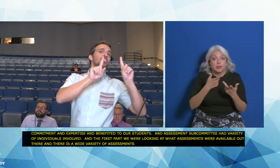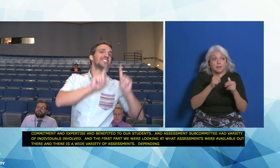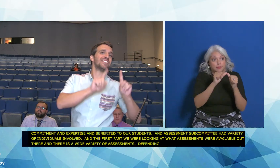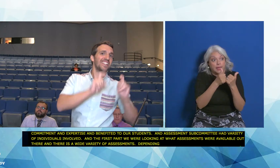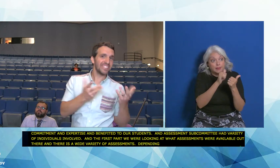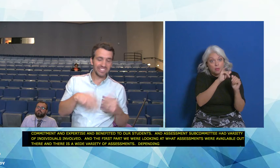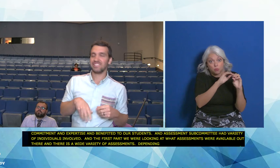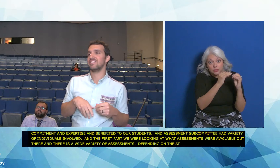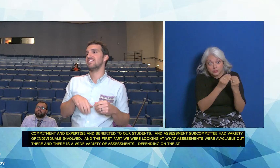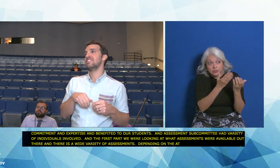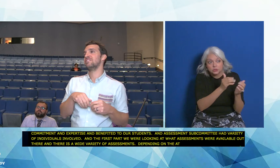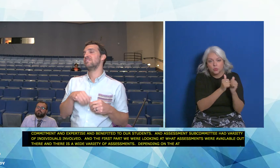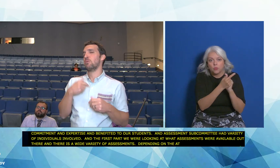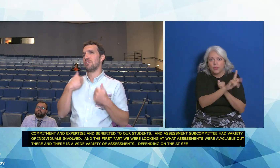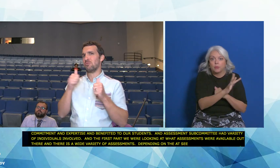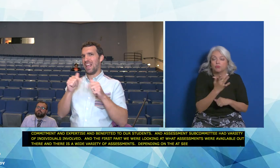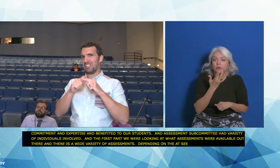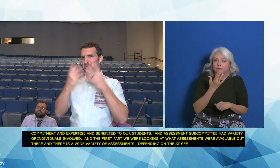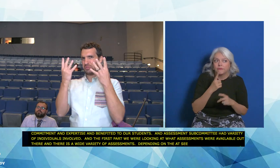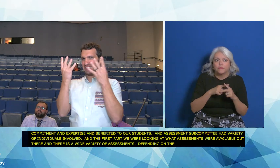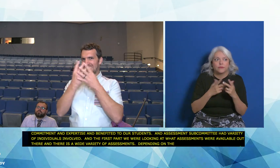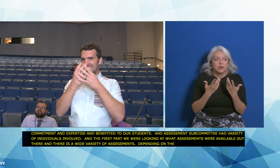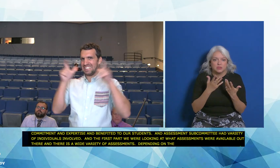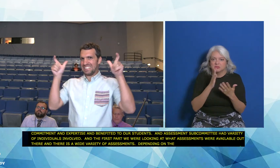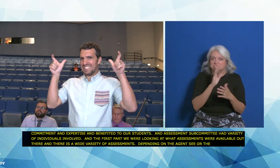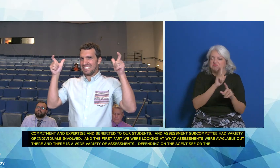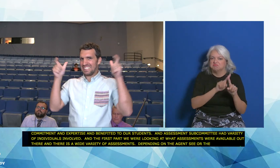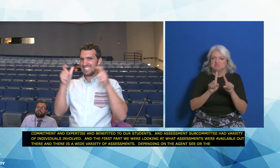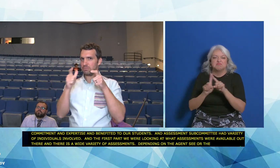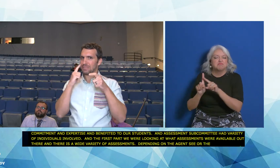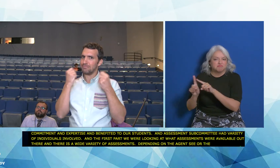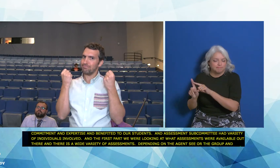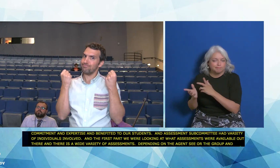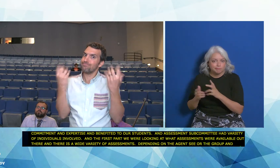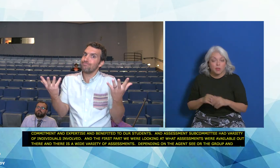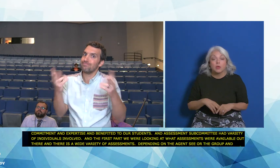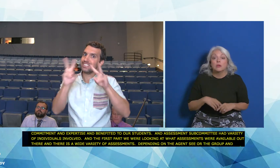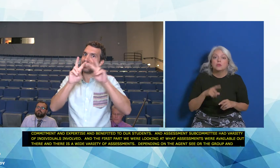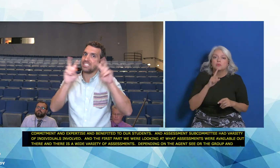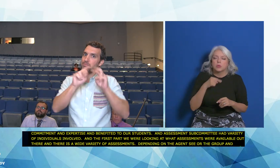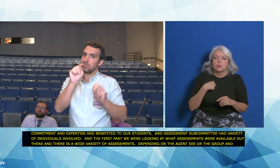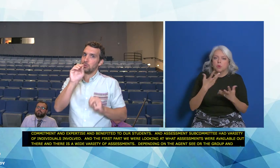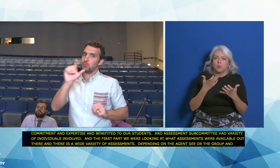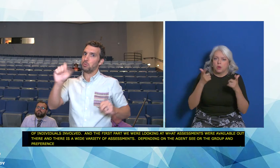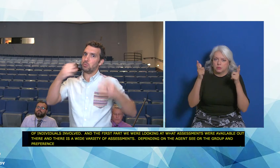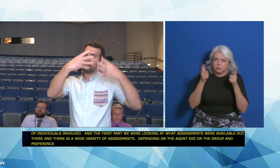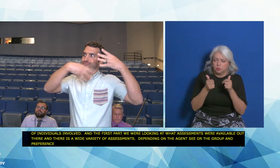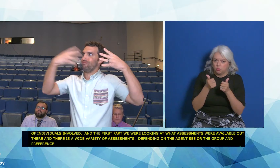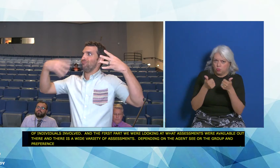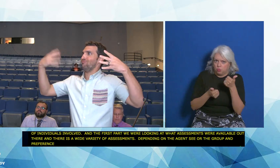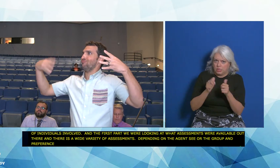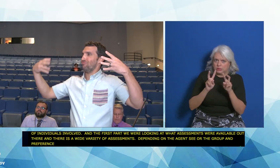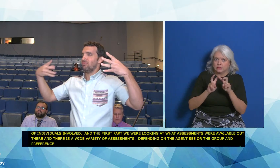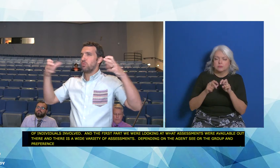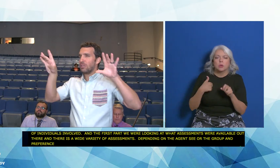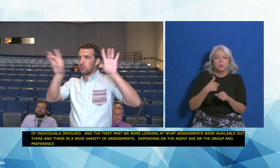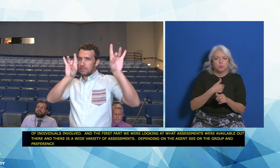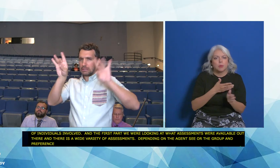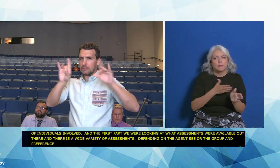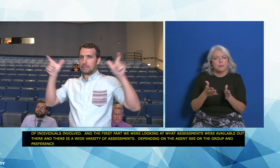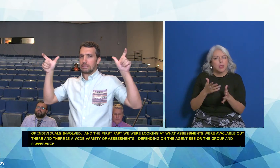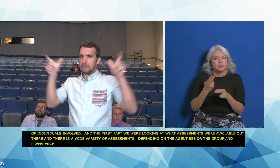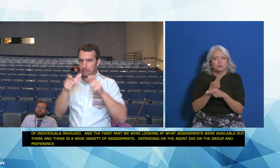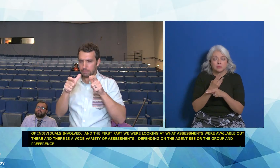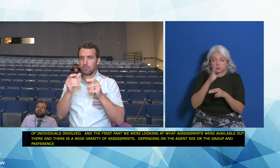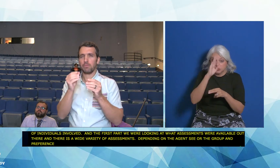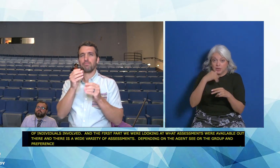the group, the preference of assessment varied. So we really needed to whittle down which assessments we were going to use. There are too